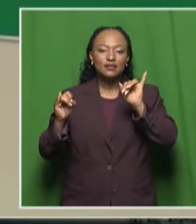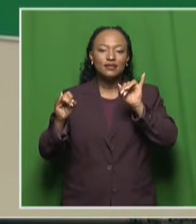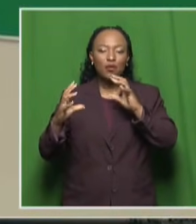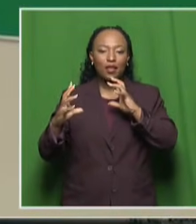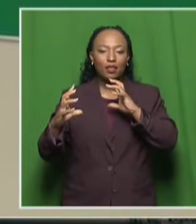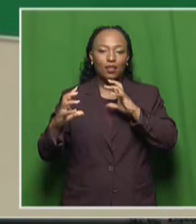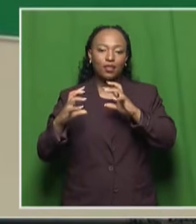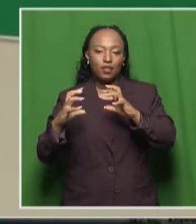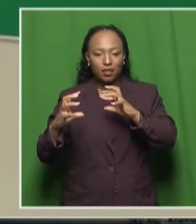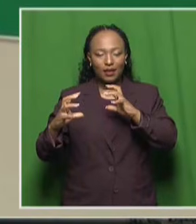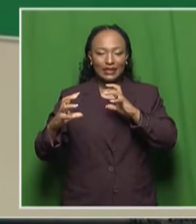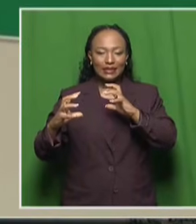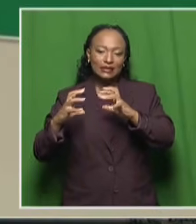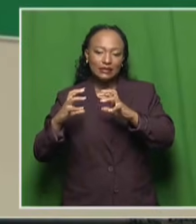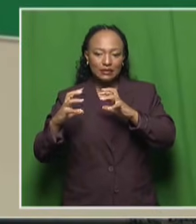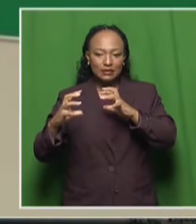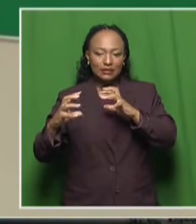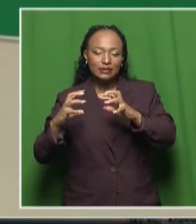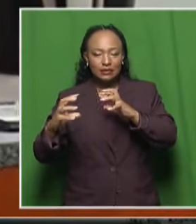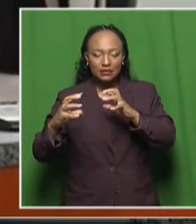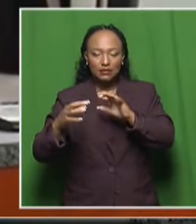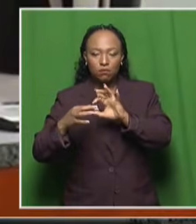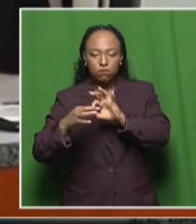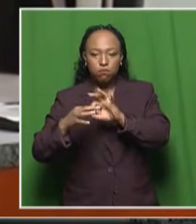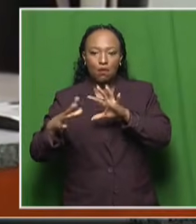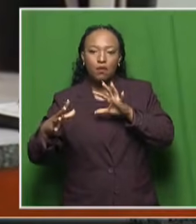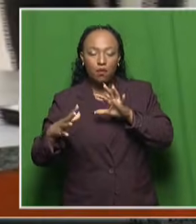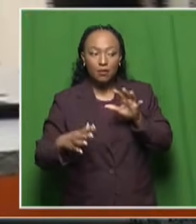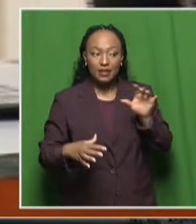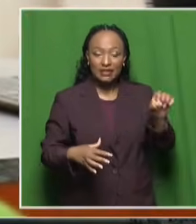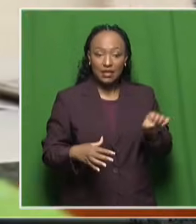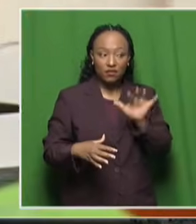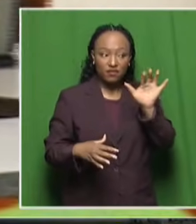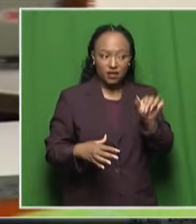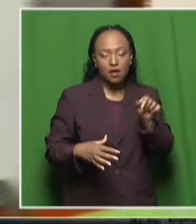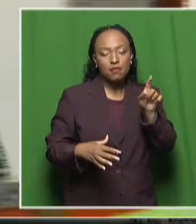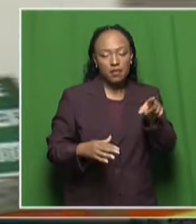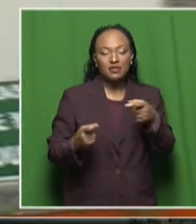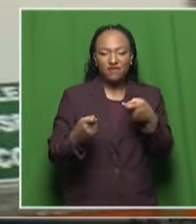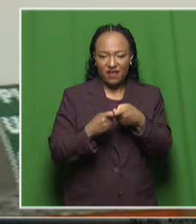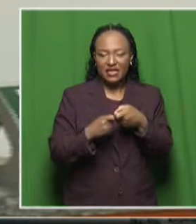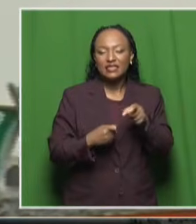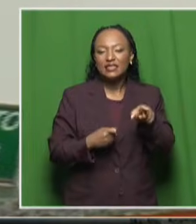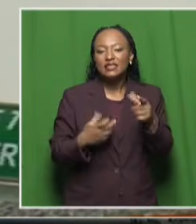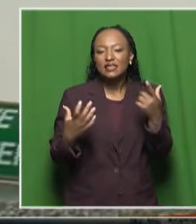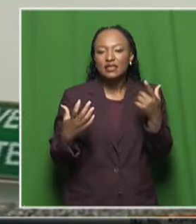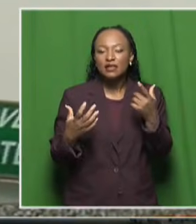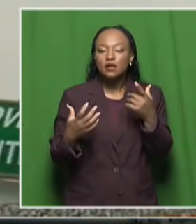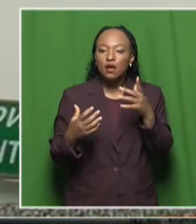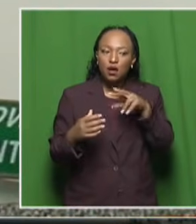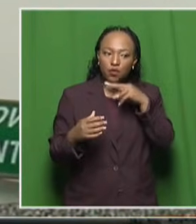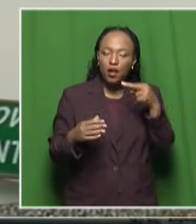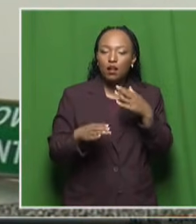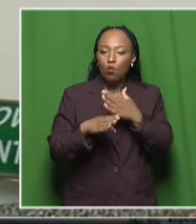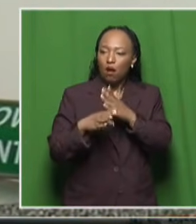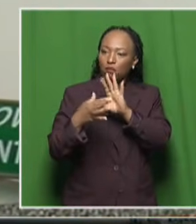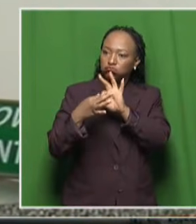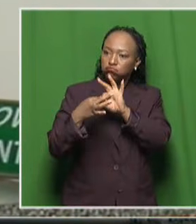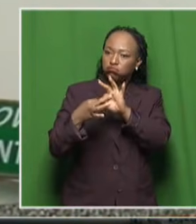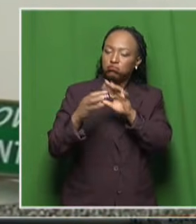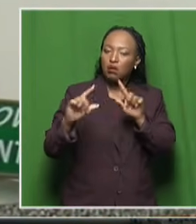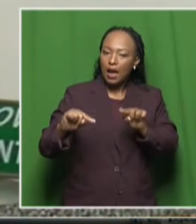one fight that South Africa should pick up and pick up this fight within the realm of diplomacy and argue